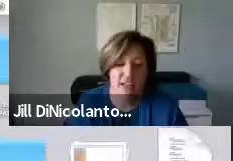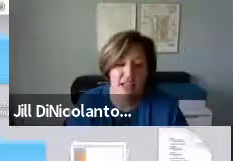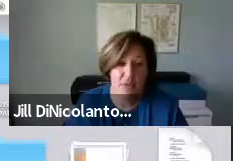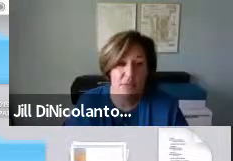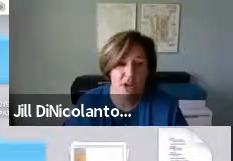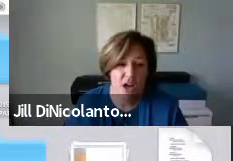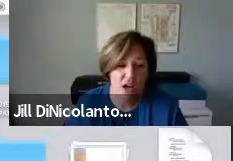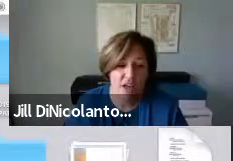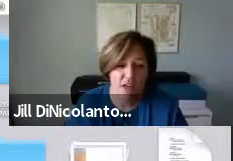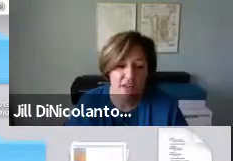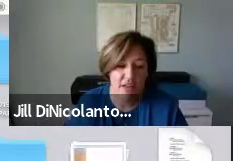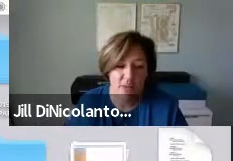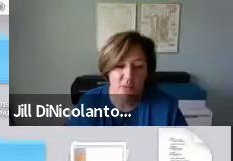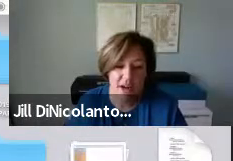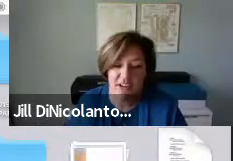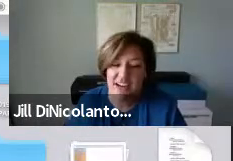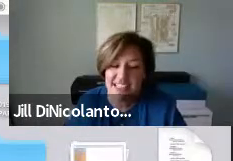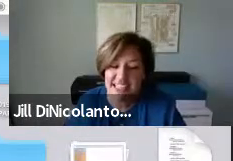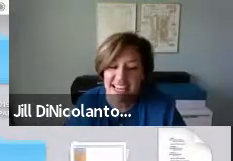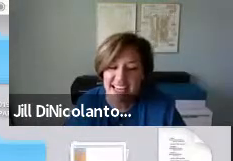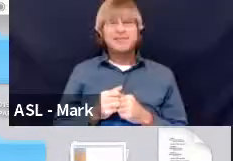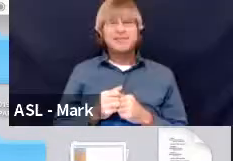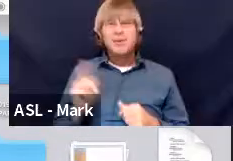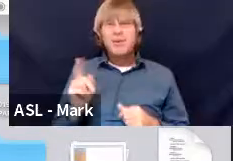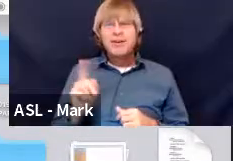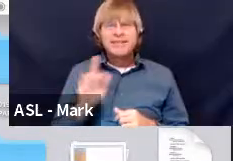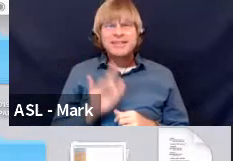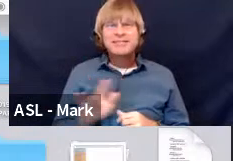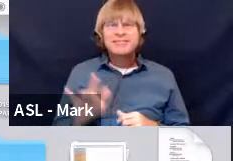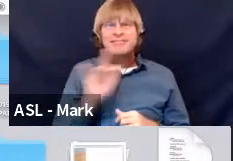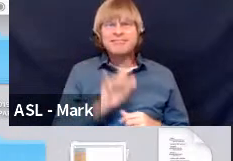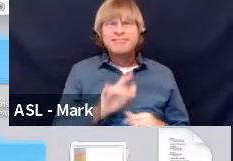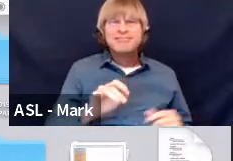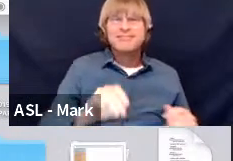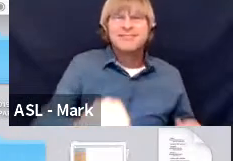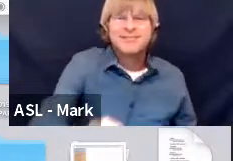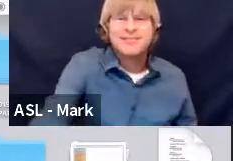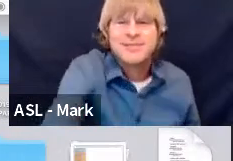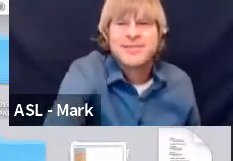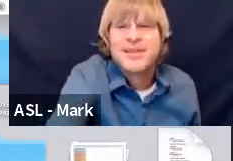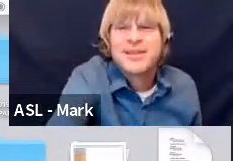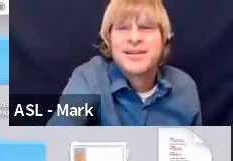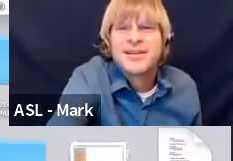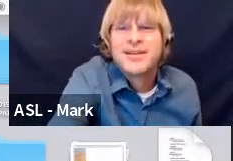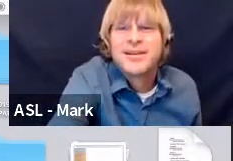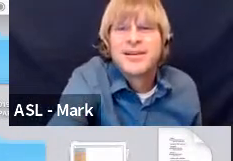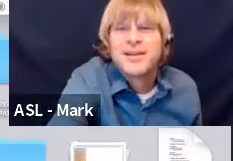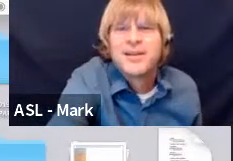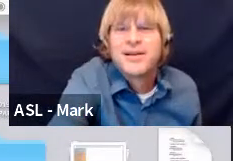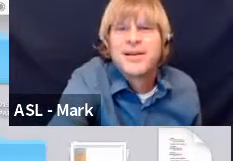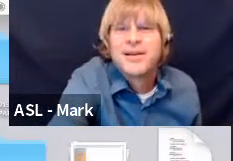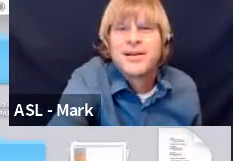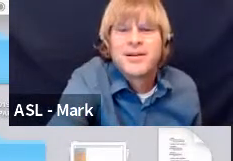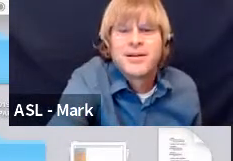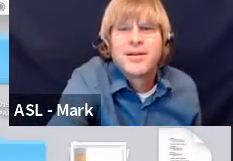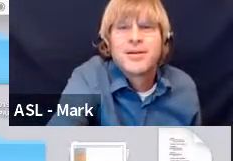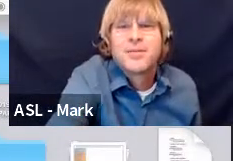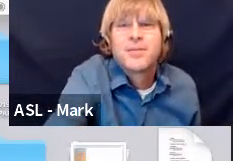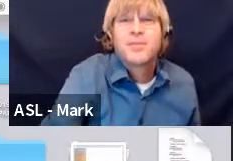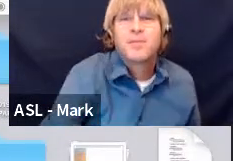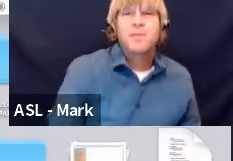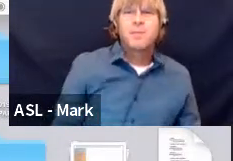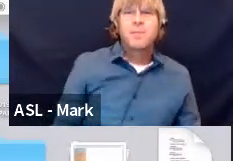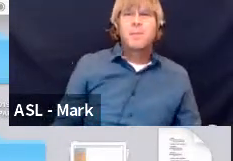Okay, that's my dog. Where is it? I said there would be something that pops up, right, guys? Here we go.